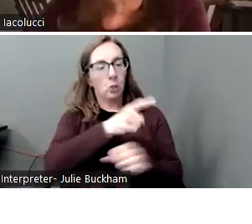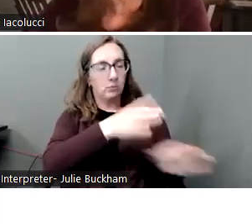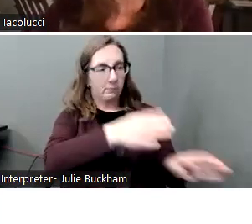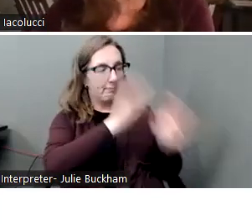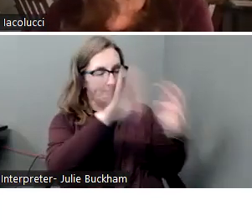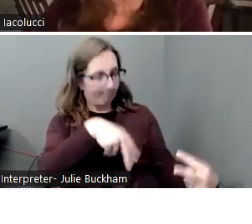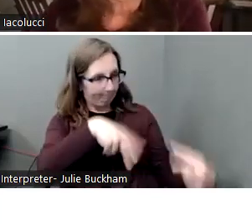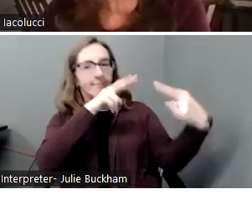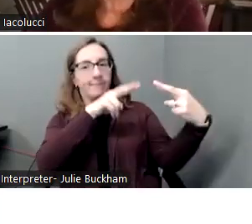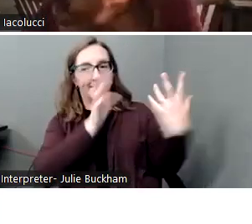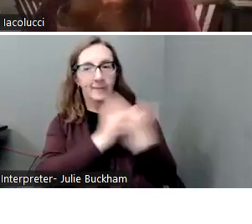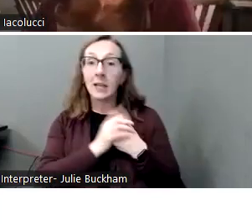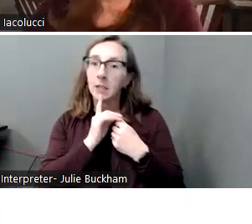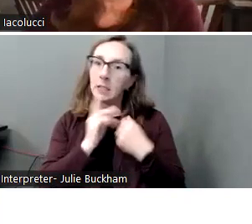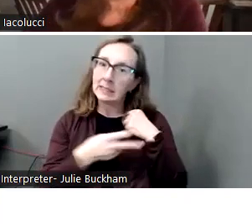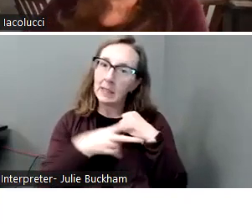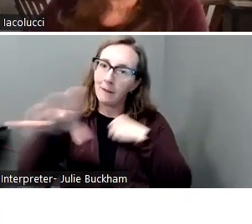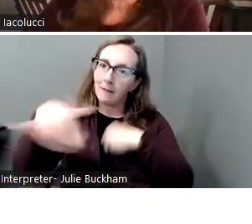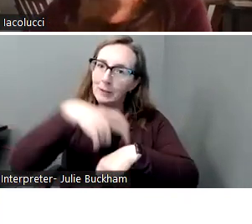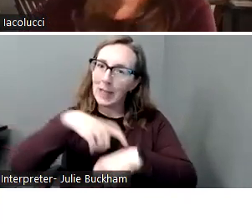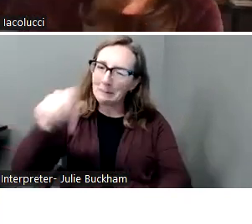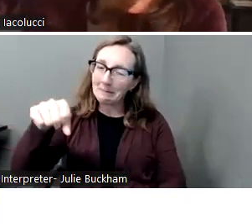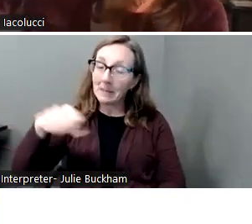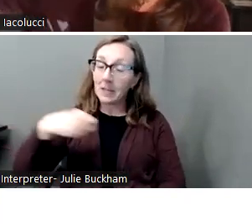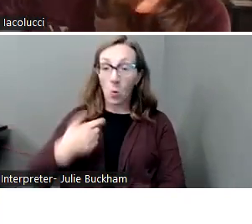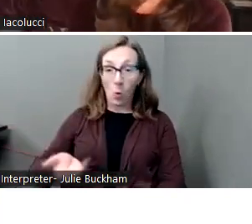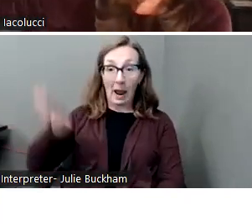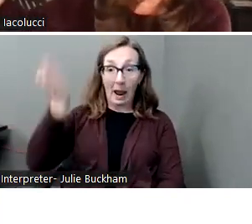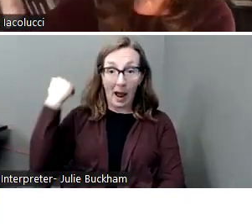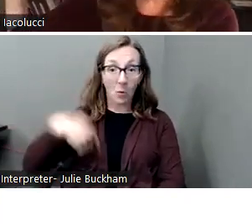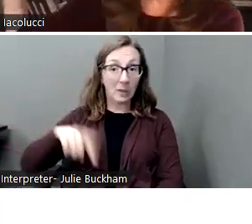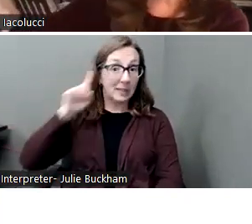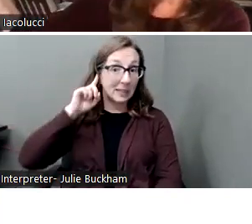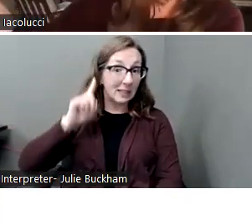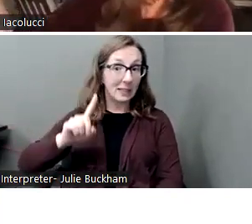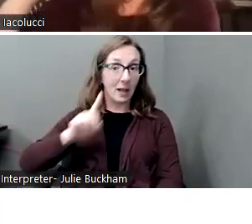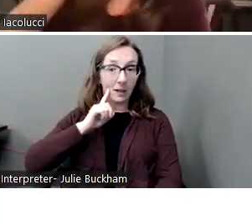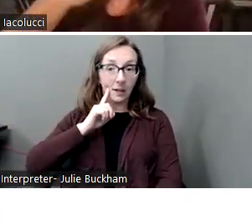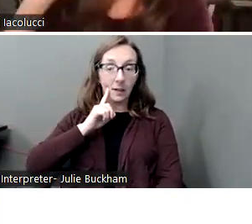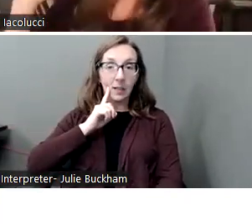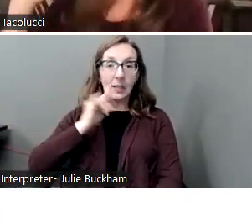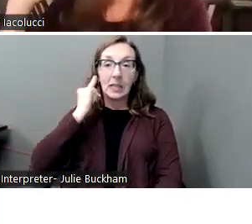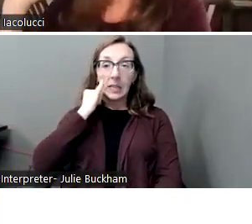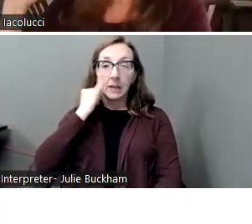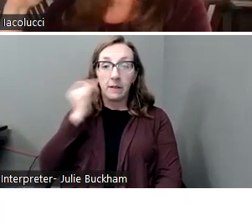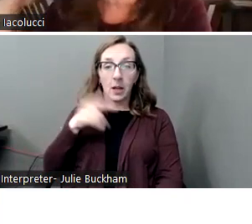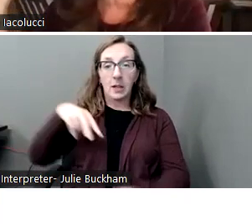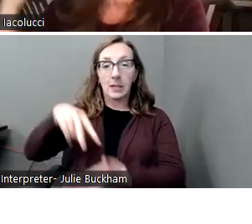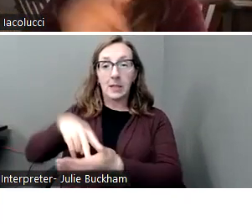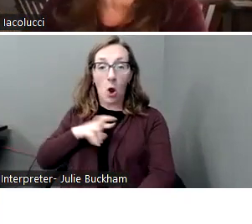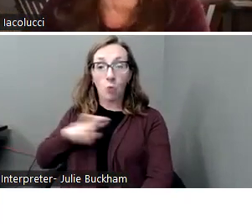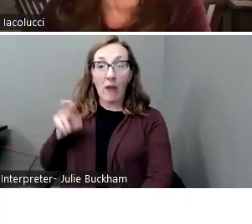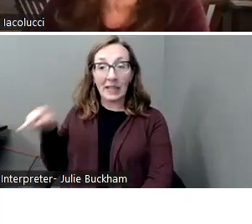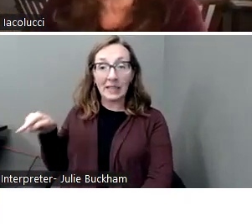this because when I was profoundly deaf, if a provider was standing to my right and I was looking off this way, they